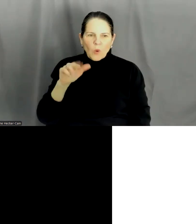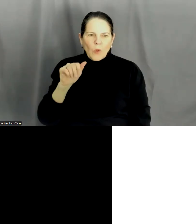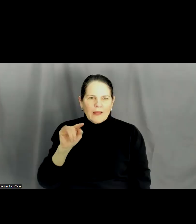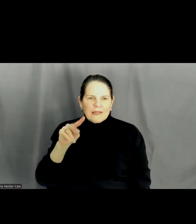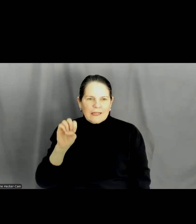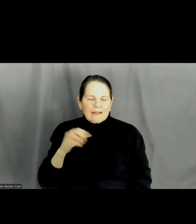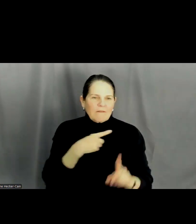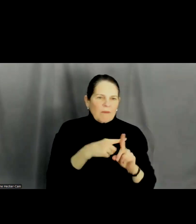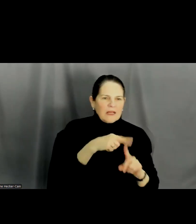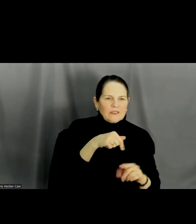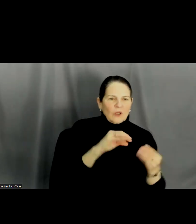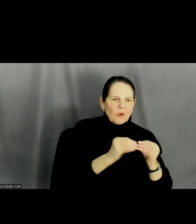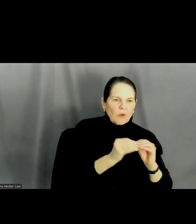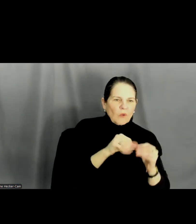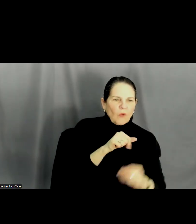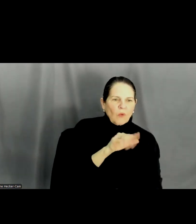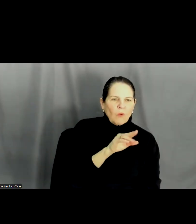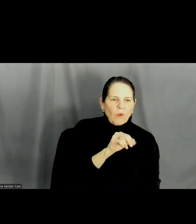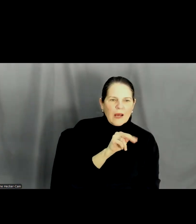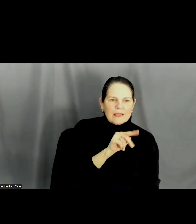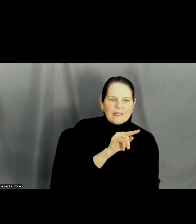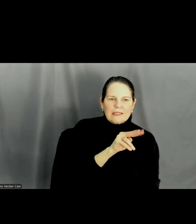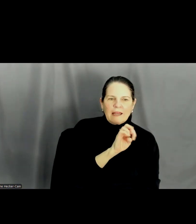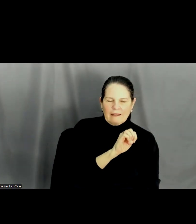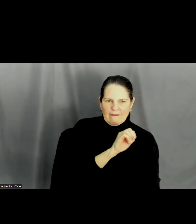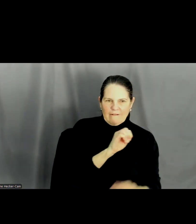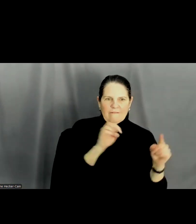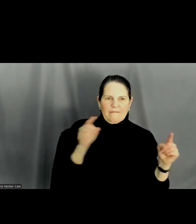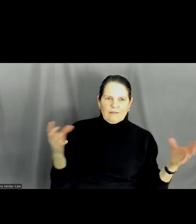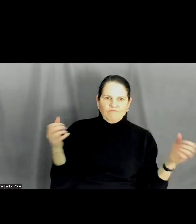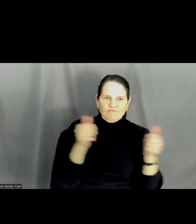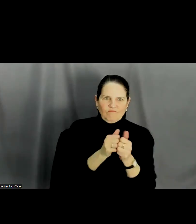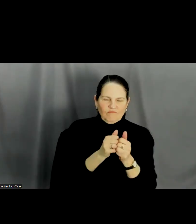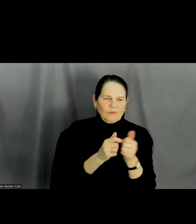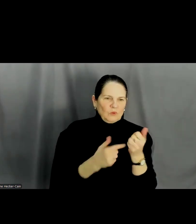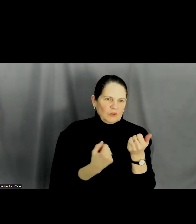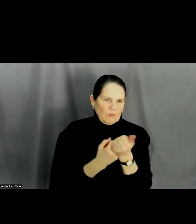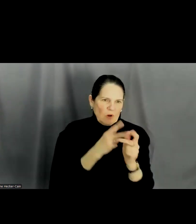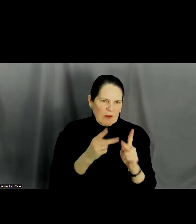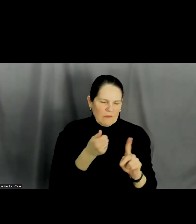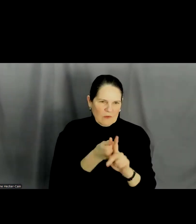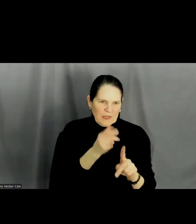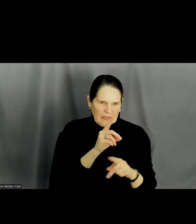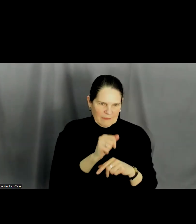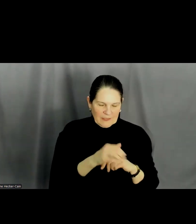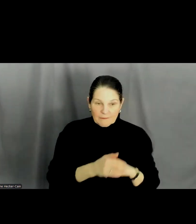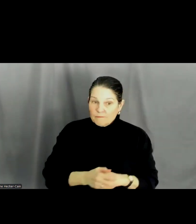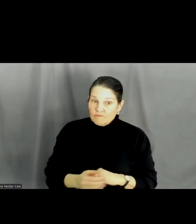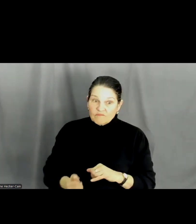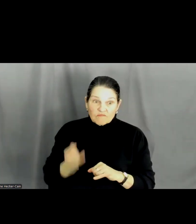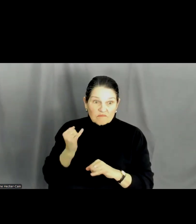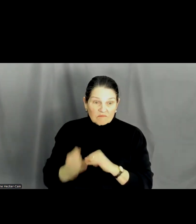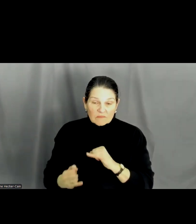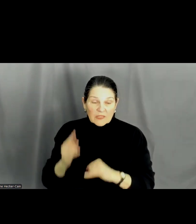support your work around policy change to support people with disabilities. So lastly, we're going to hear